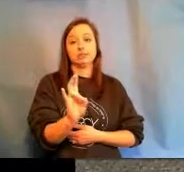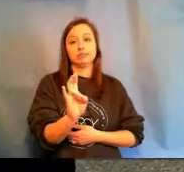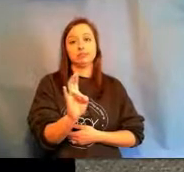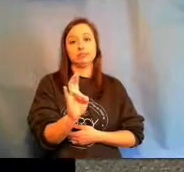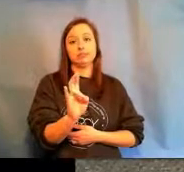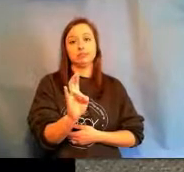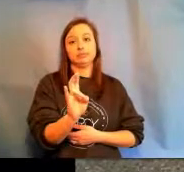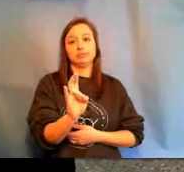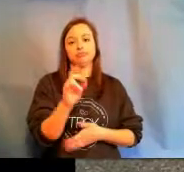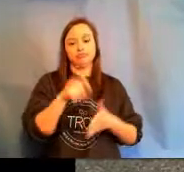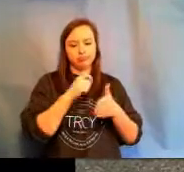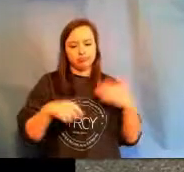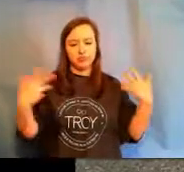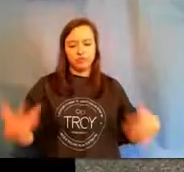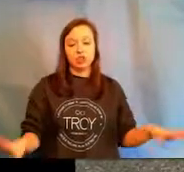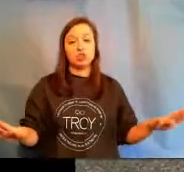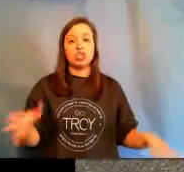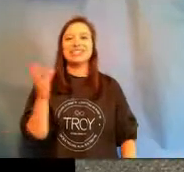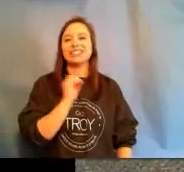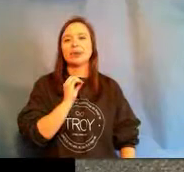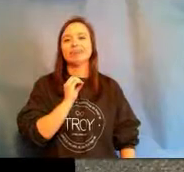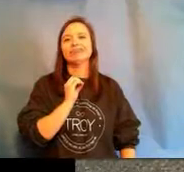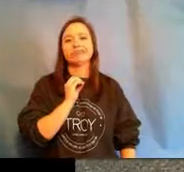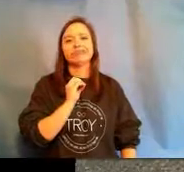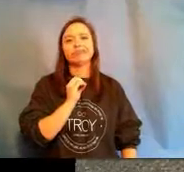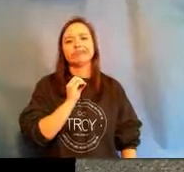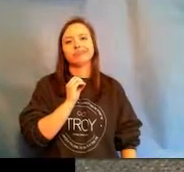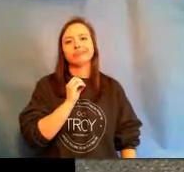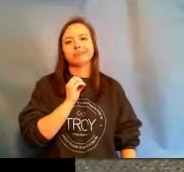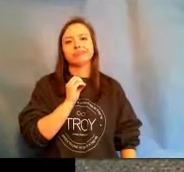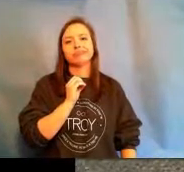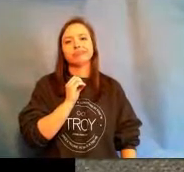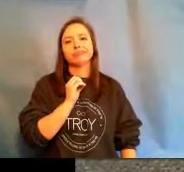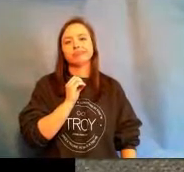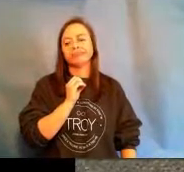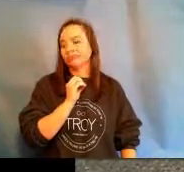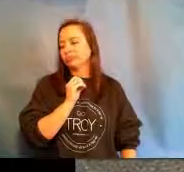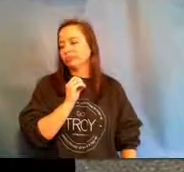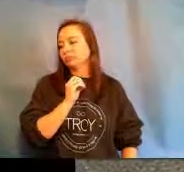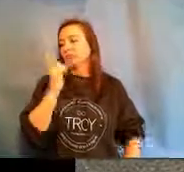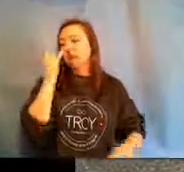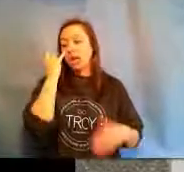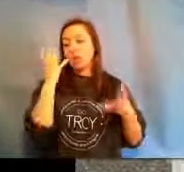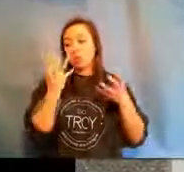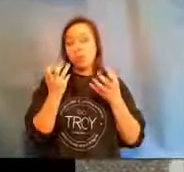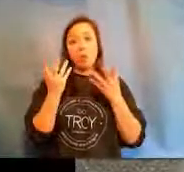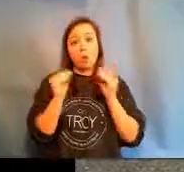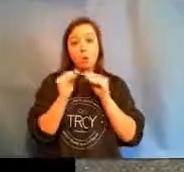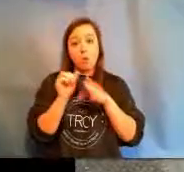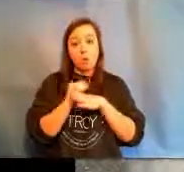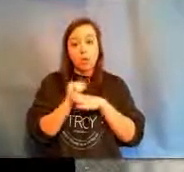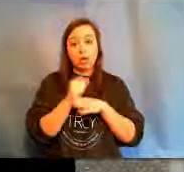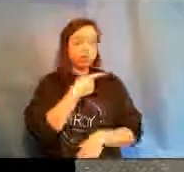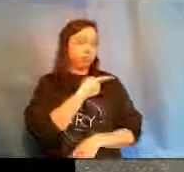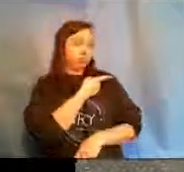17. We marked all of them out, so she has 0 left. All right? If you want to do some extra